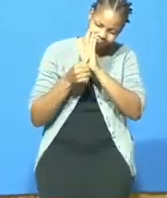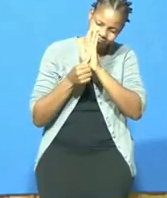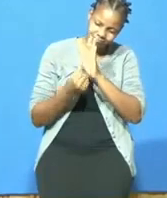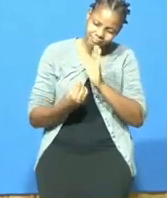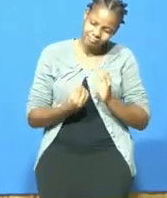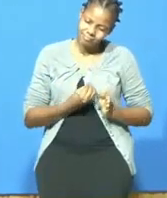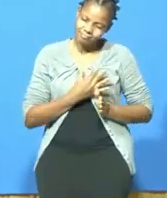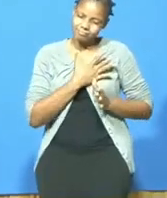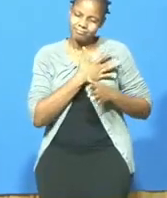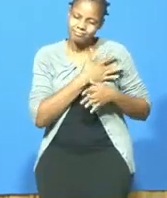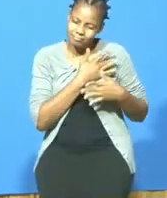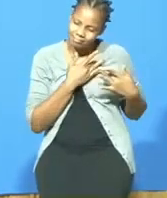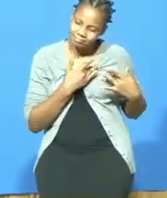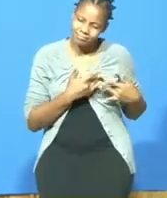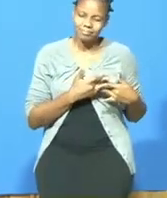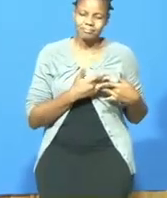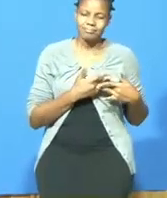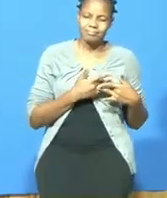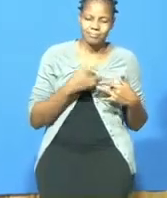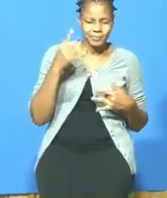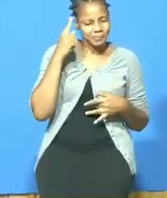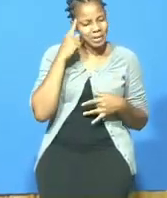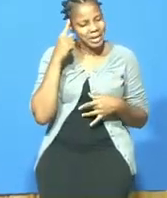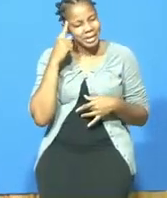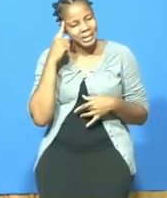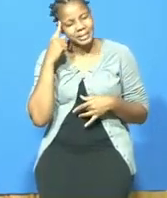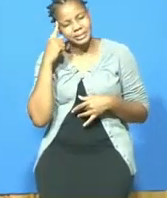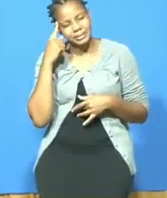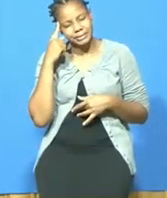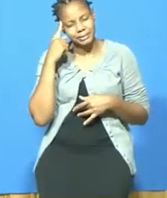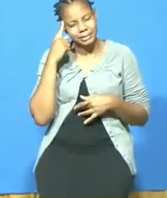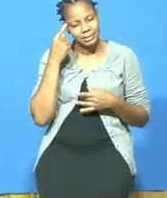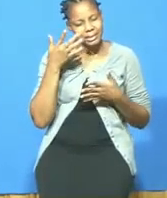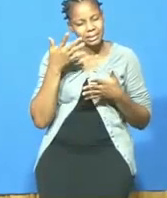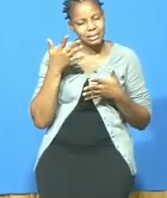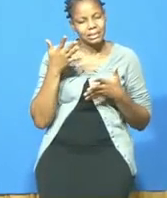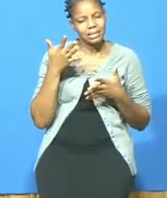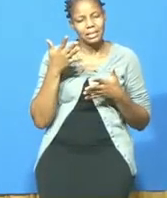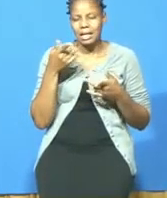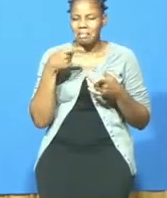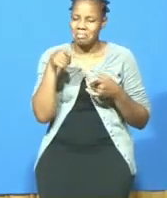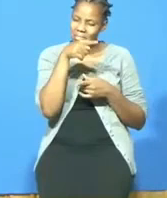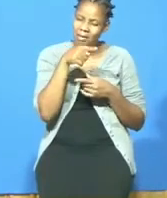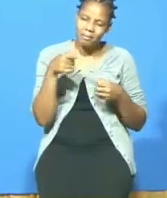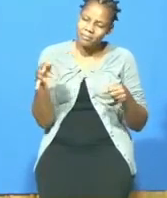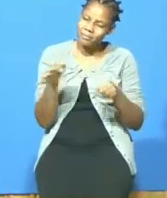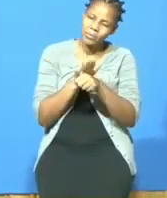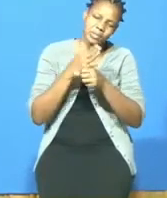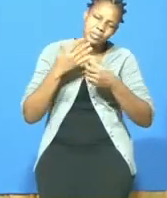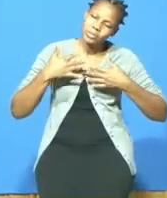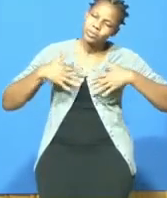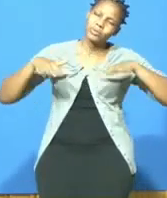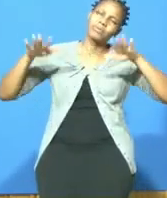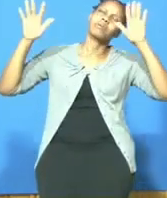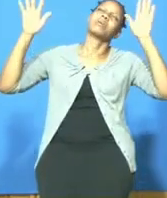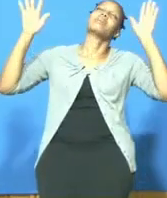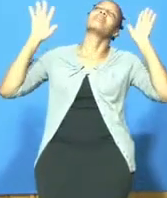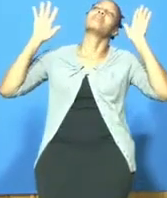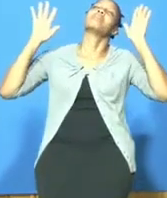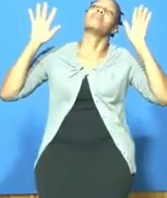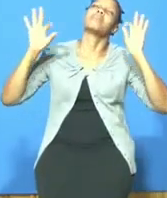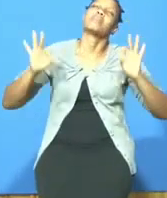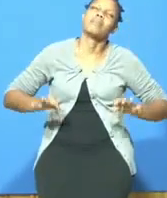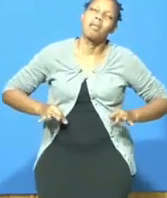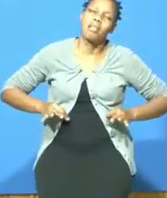heart. Move upon each mind and let there be a total surrender of life to